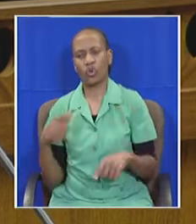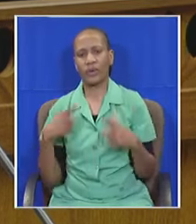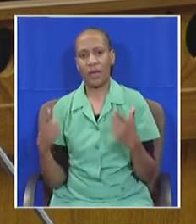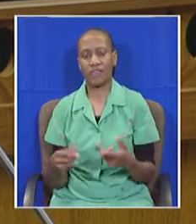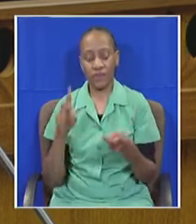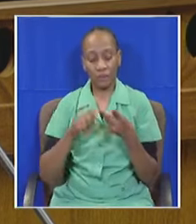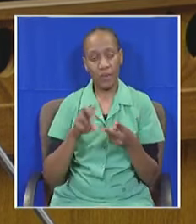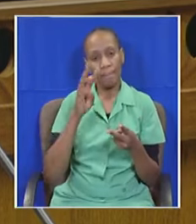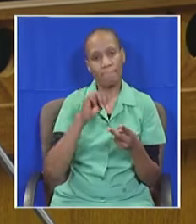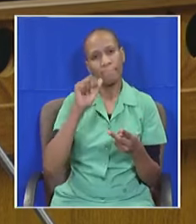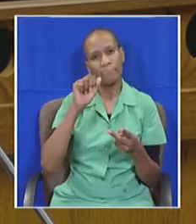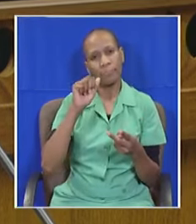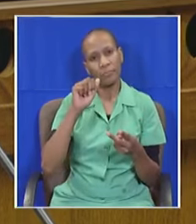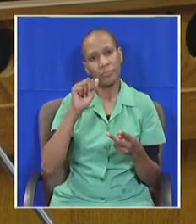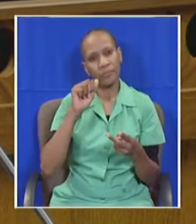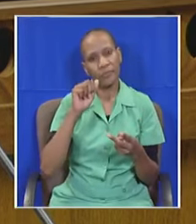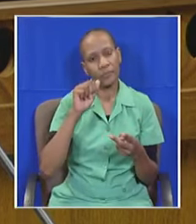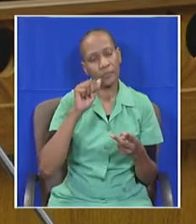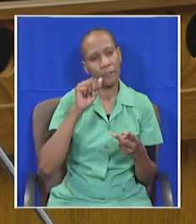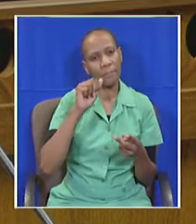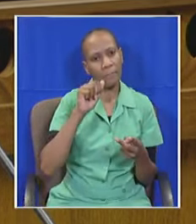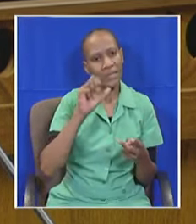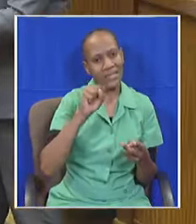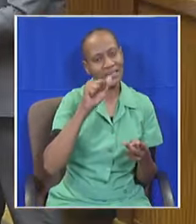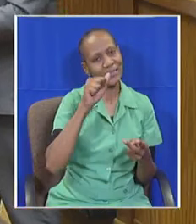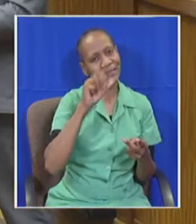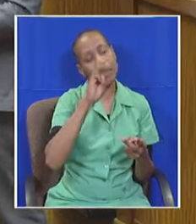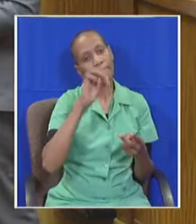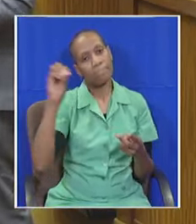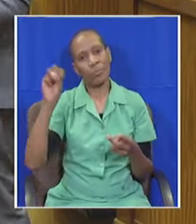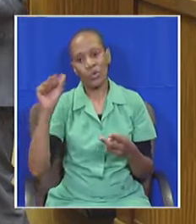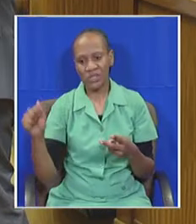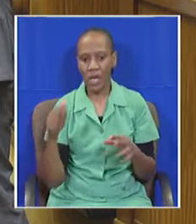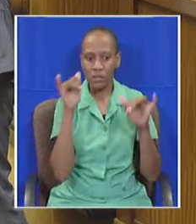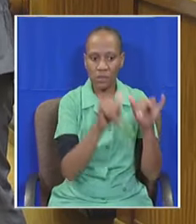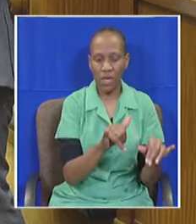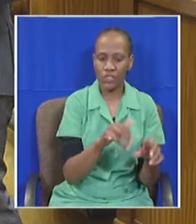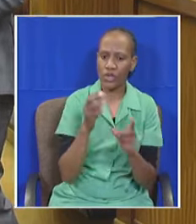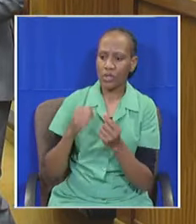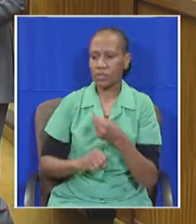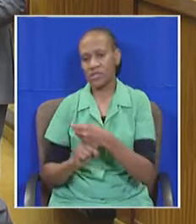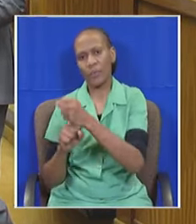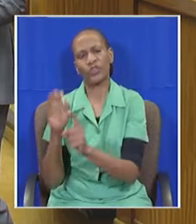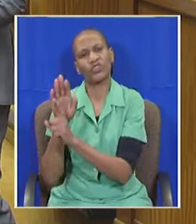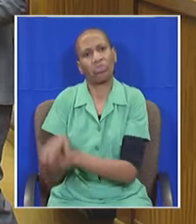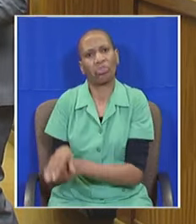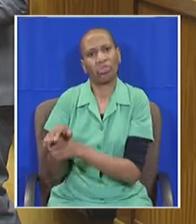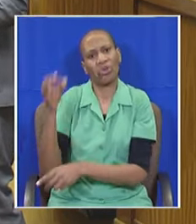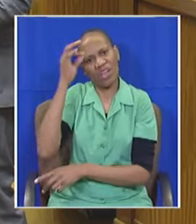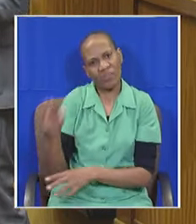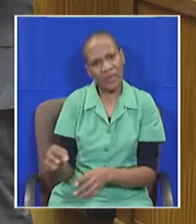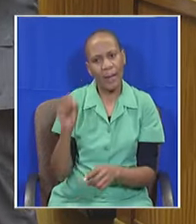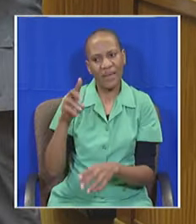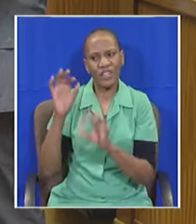bomb Sasol and disrupt the apartheid regime and its economy, and that those who trained him were lavishing in exile,